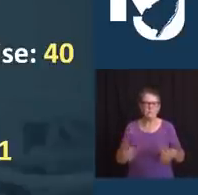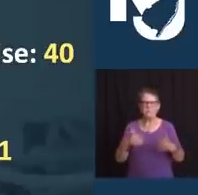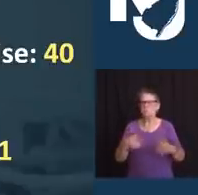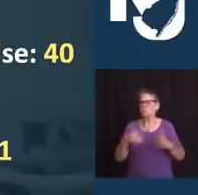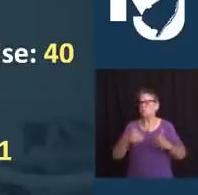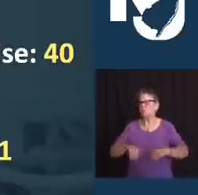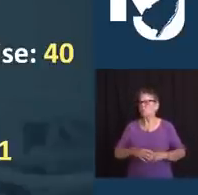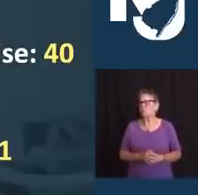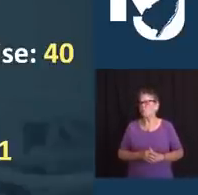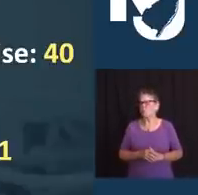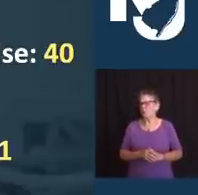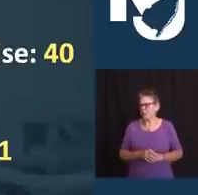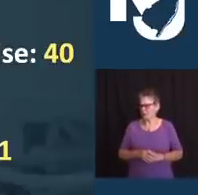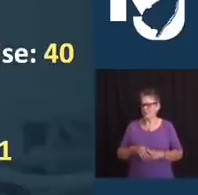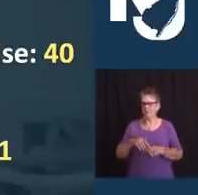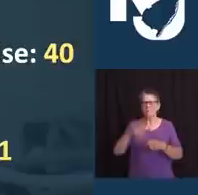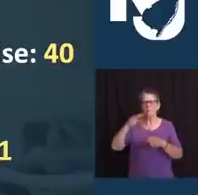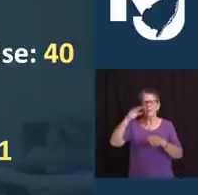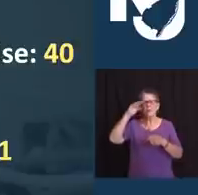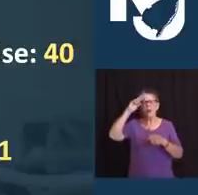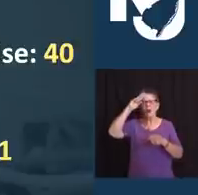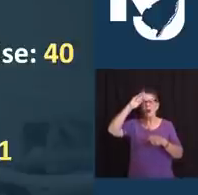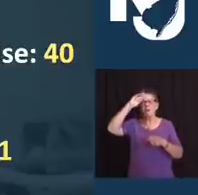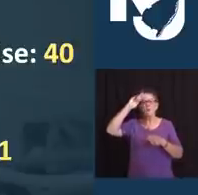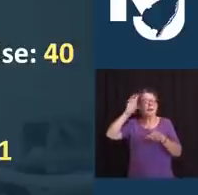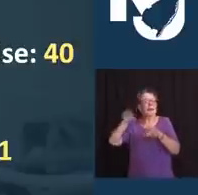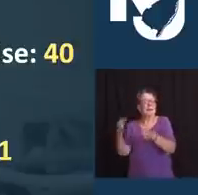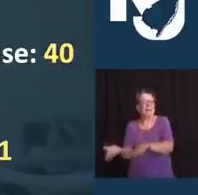4 deaths over the past 24 hours.